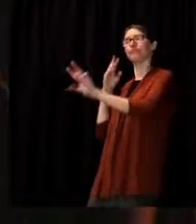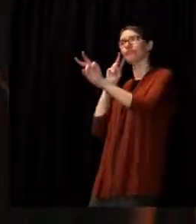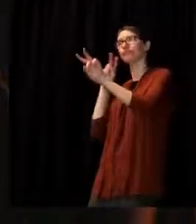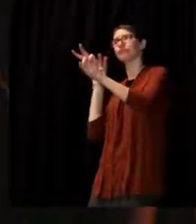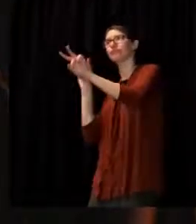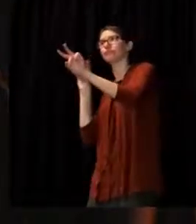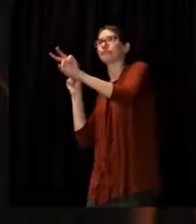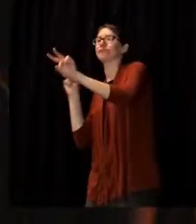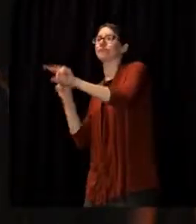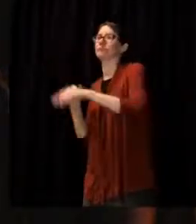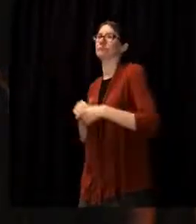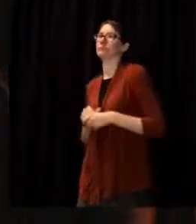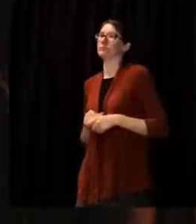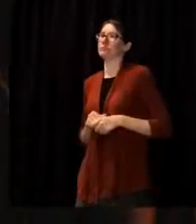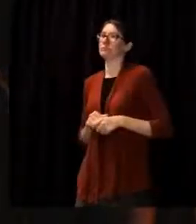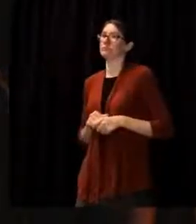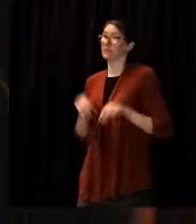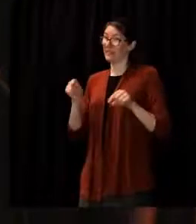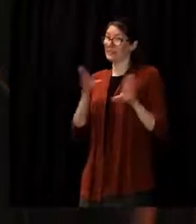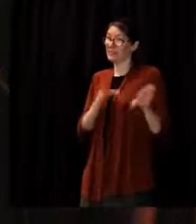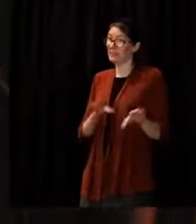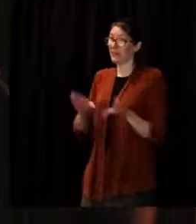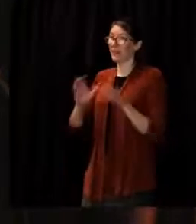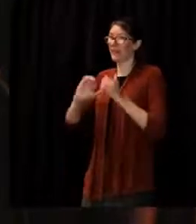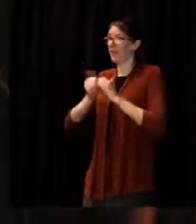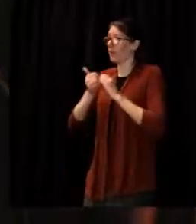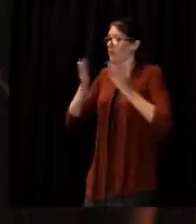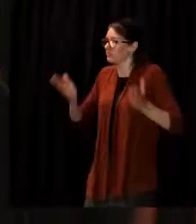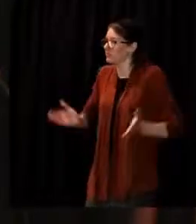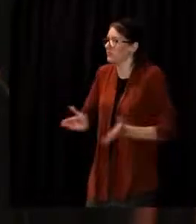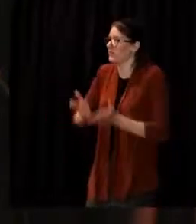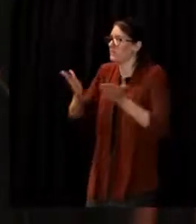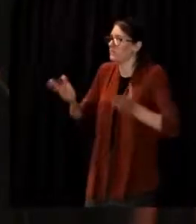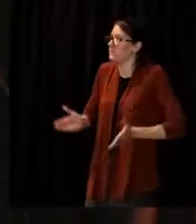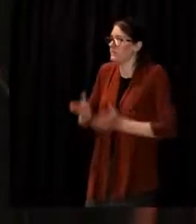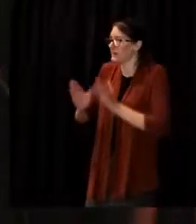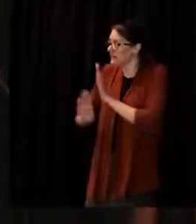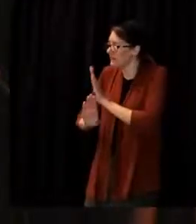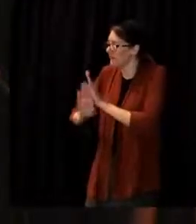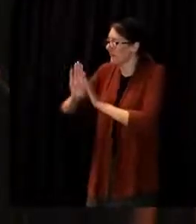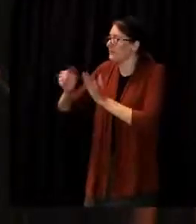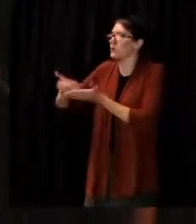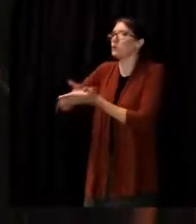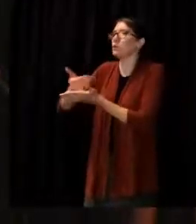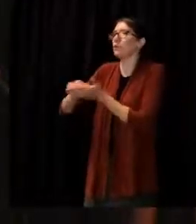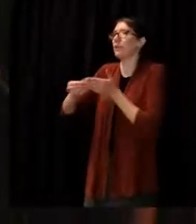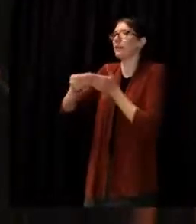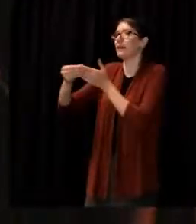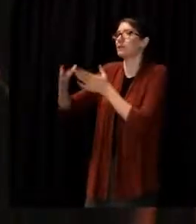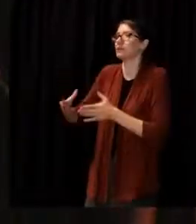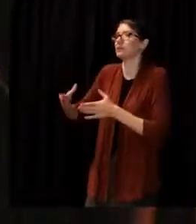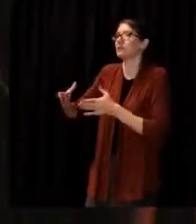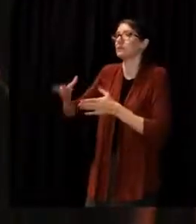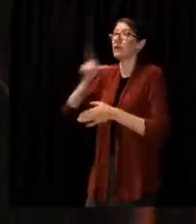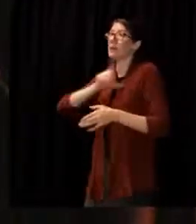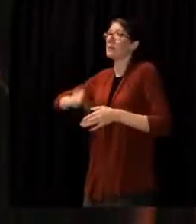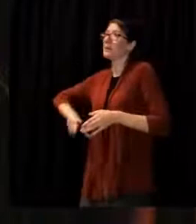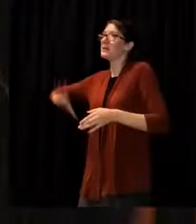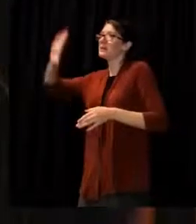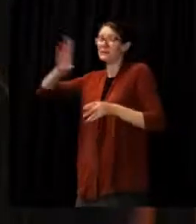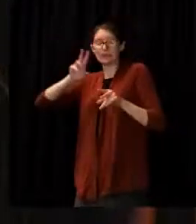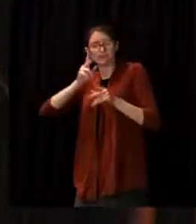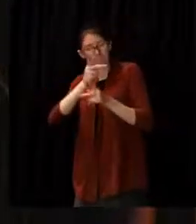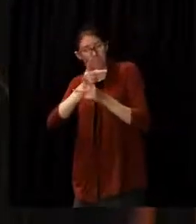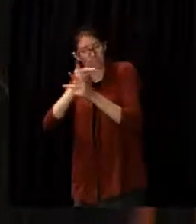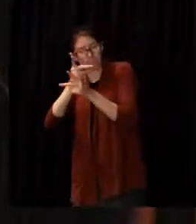And this plan is meant to cultivate and build new leaders. We've got help to do so. The eyes of the Lord have already found for